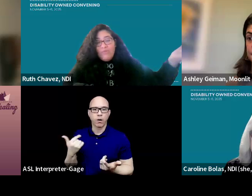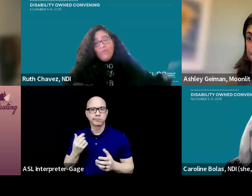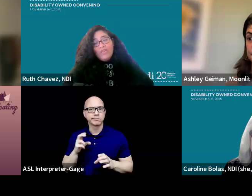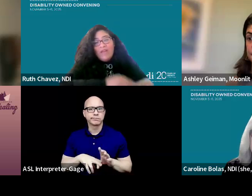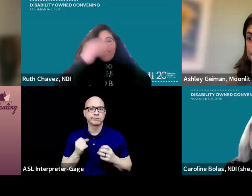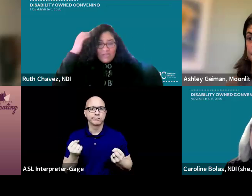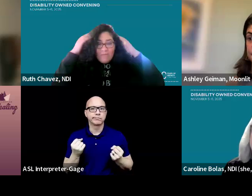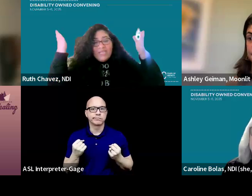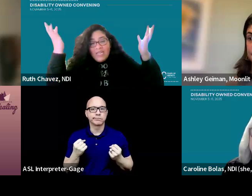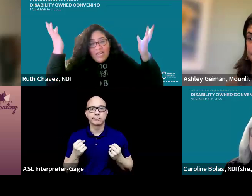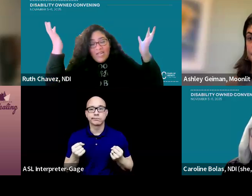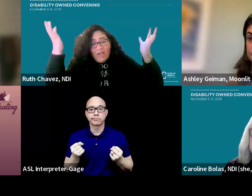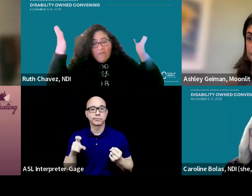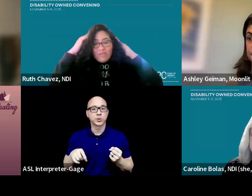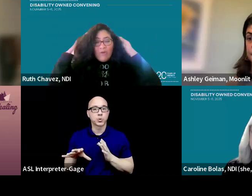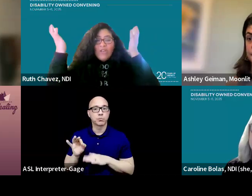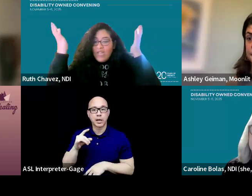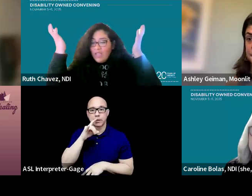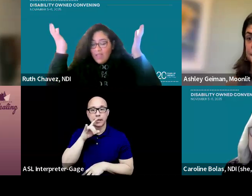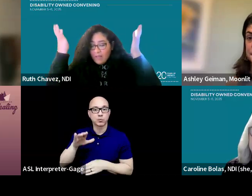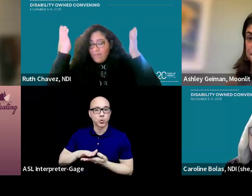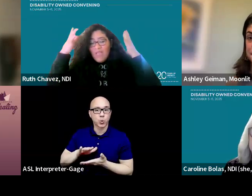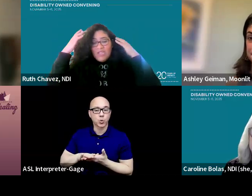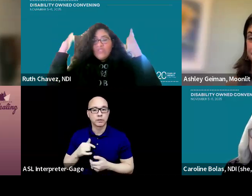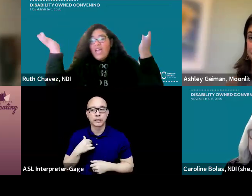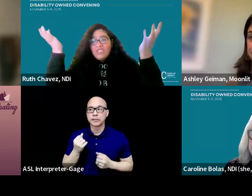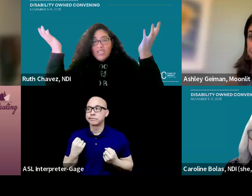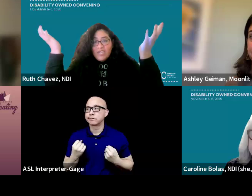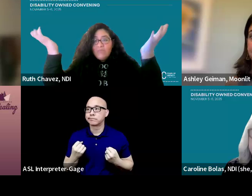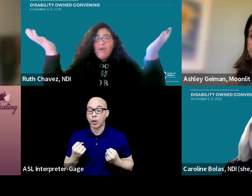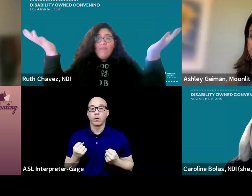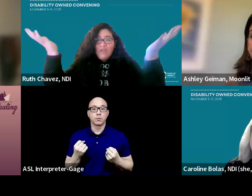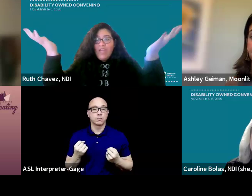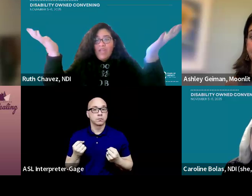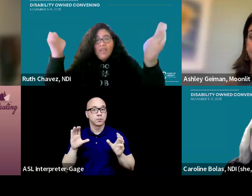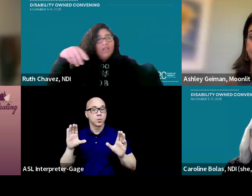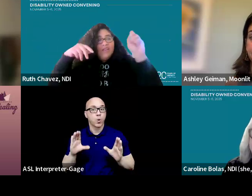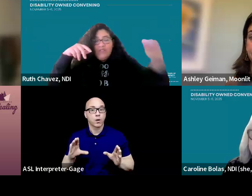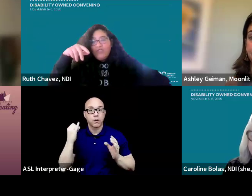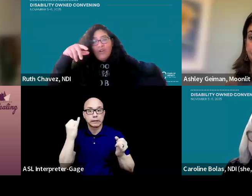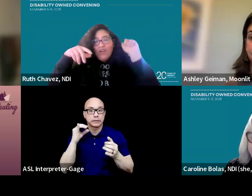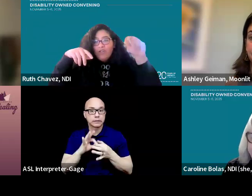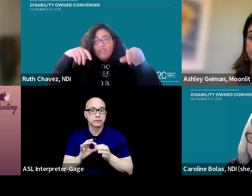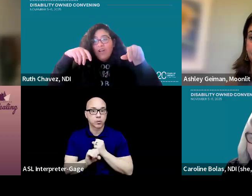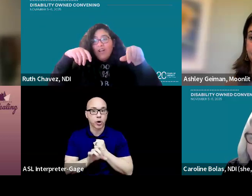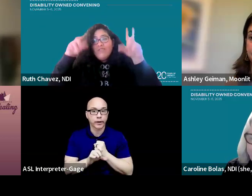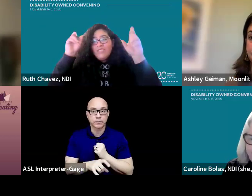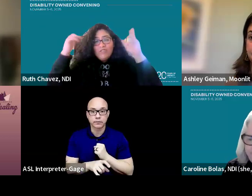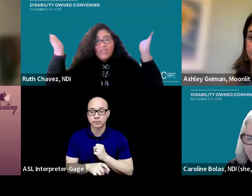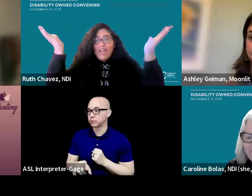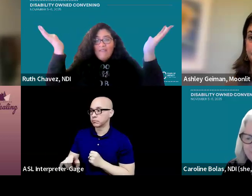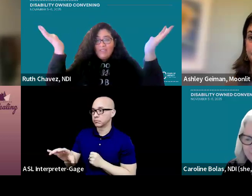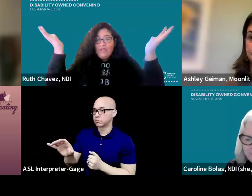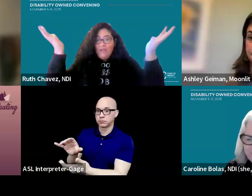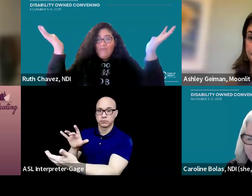kids from school and you have this amazing idea of this marketing strategy that just popped in your head. You just turn on your Charles